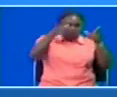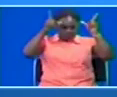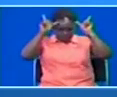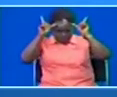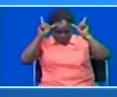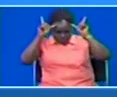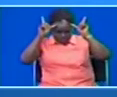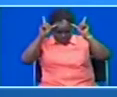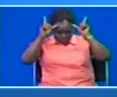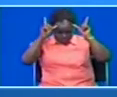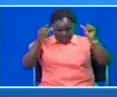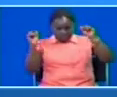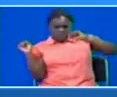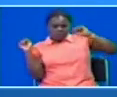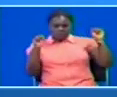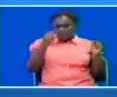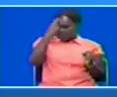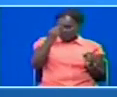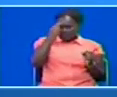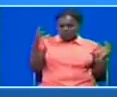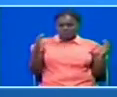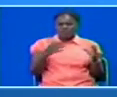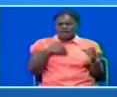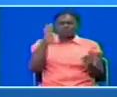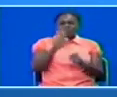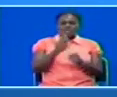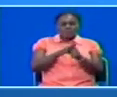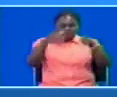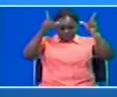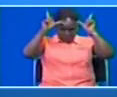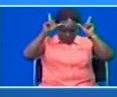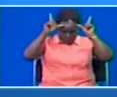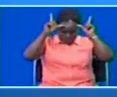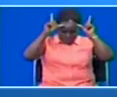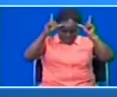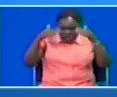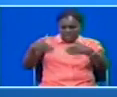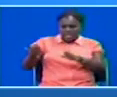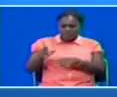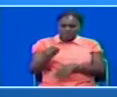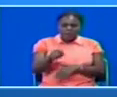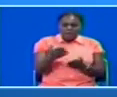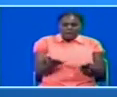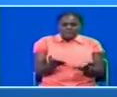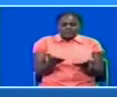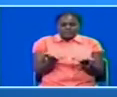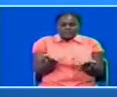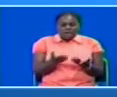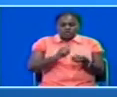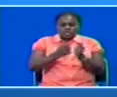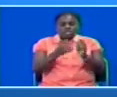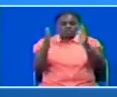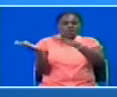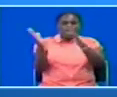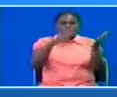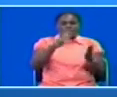life. Culturally, the Maasai community are known to rear livestock, with the majority shunning crop farming. But with the changing weather patterns, which have